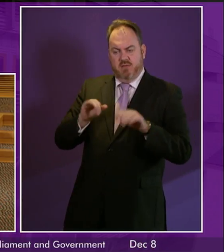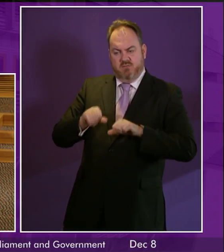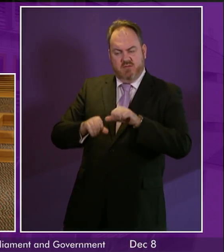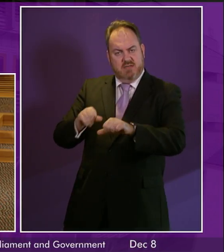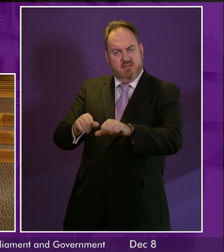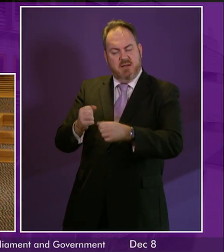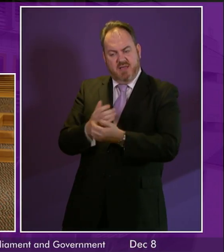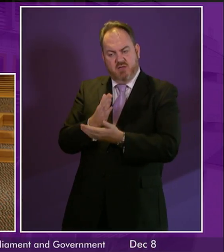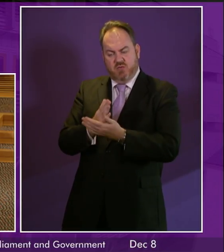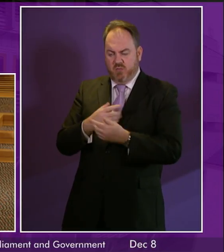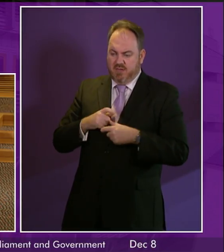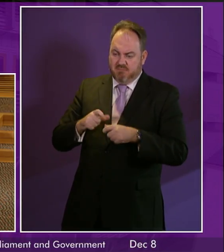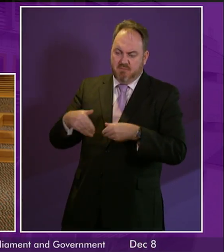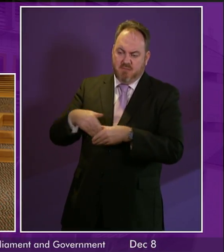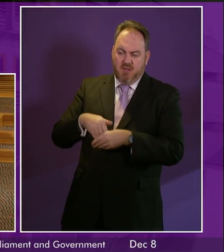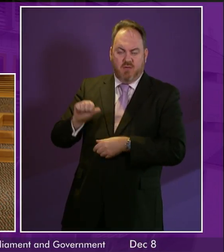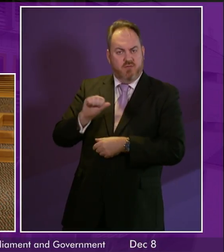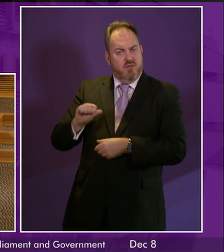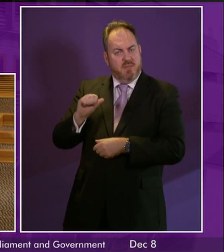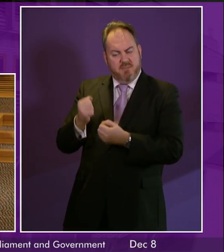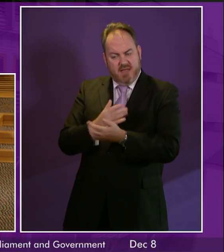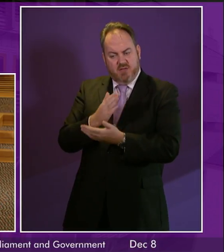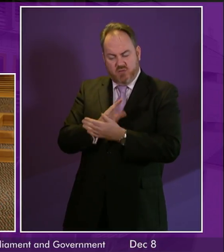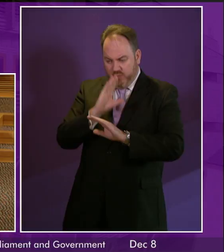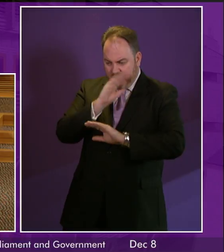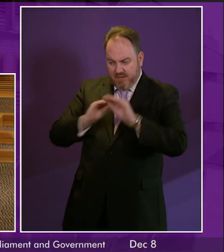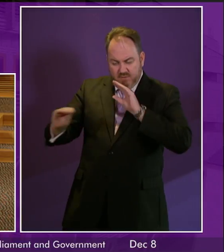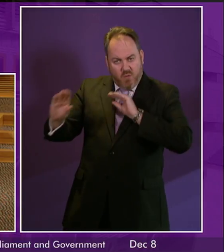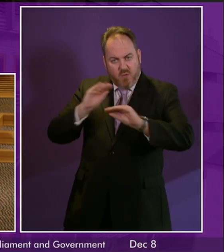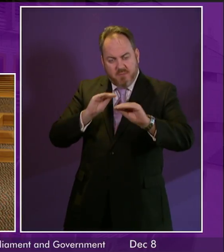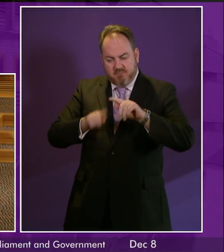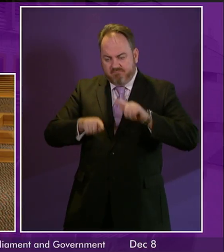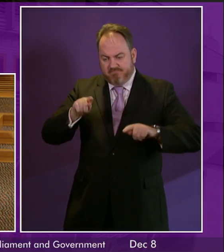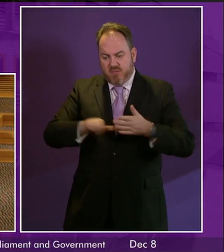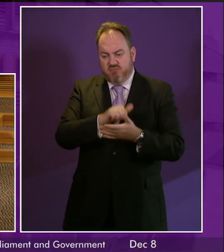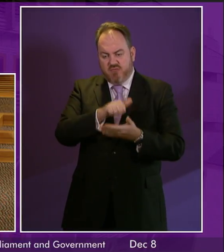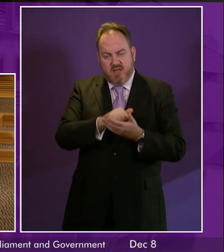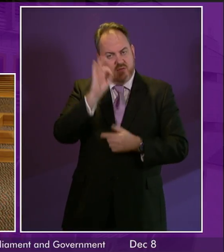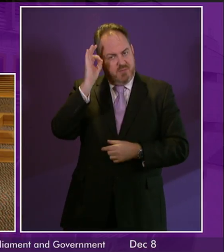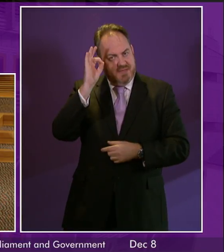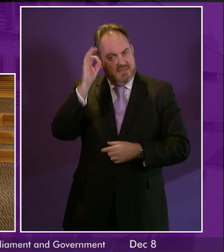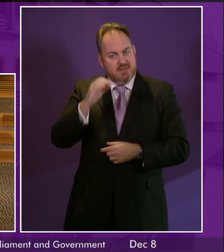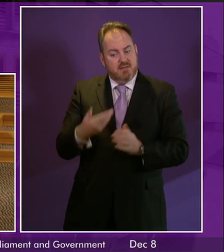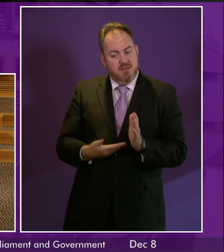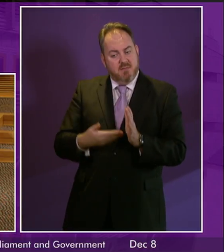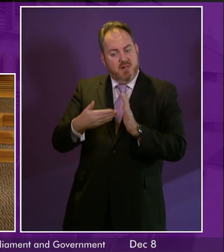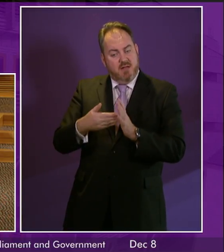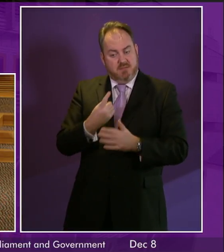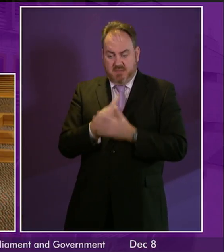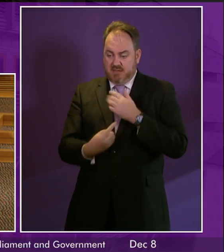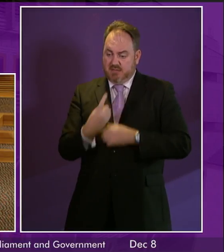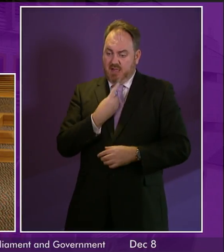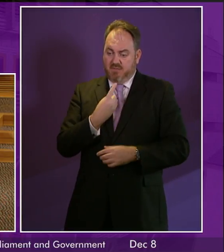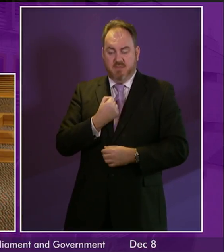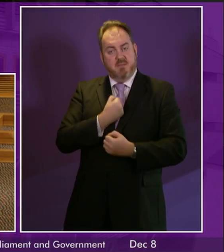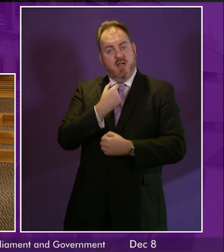Scotland's place in Europe, has been keeping relevant committees informed of the meetings. Similarly, I have been doing the same as Finance Minister to